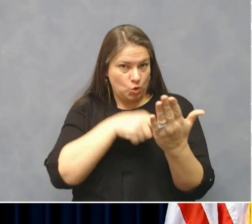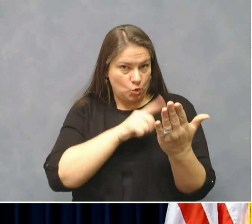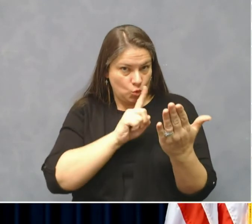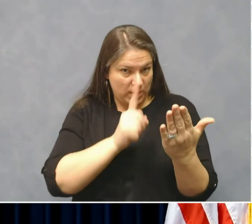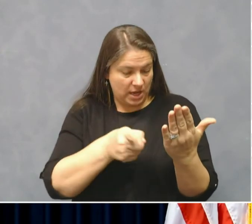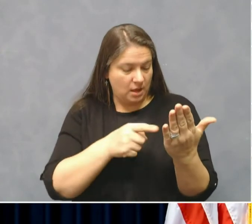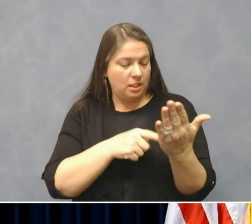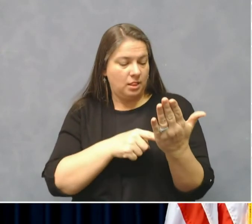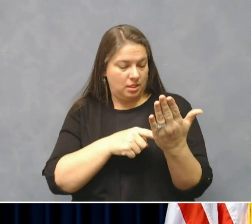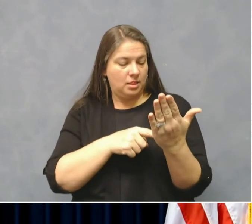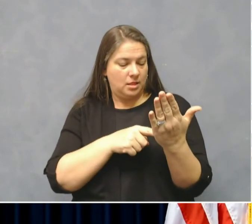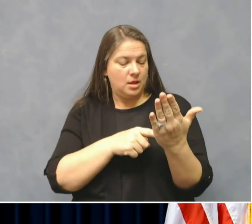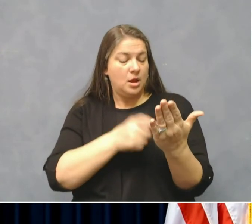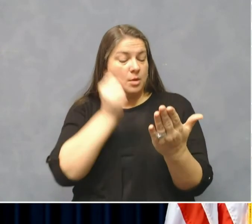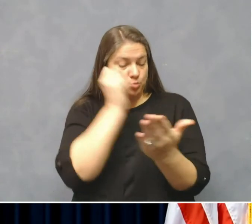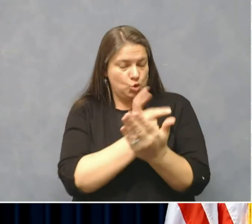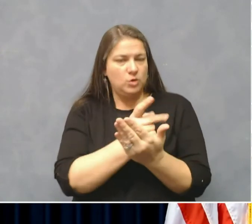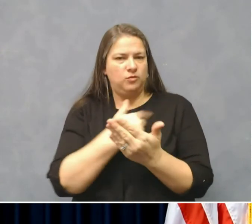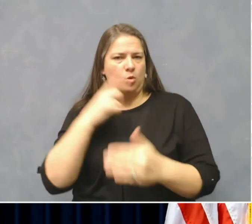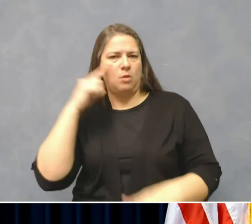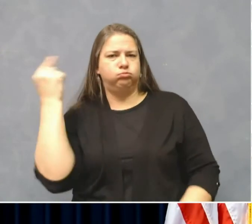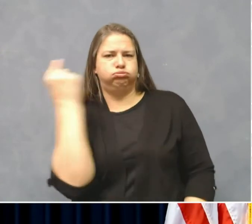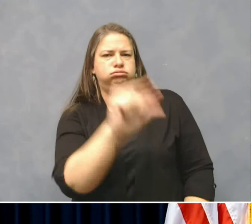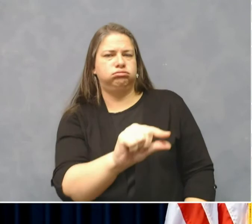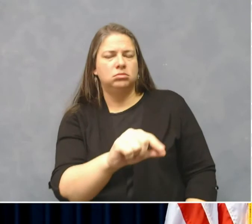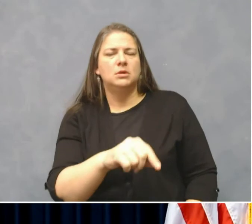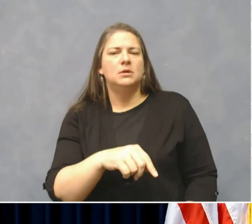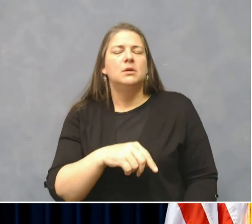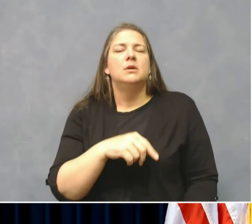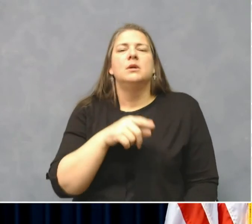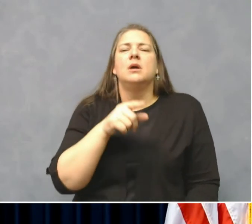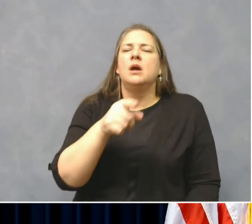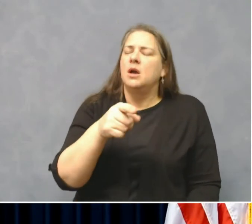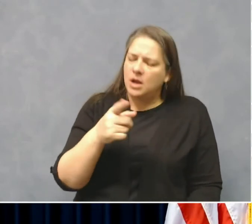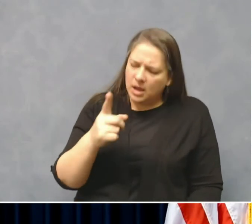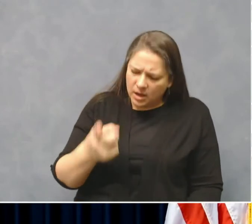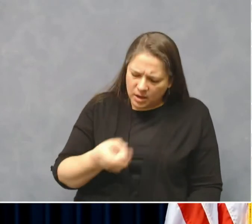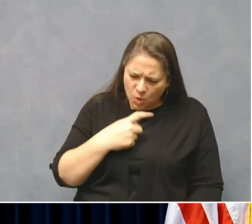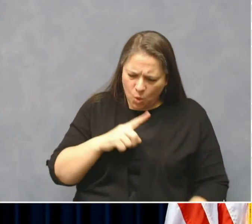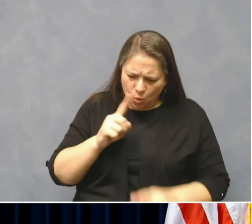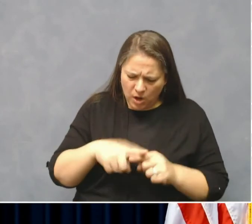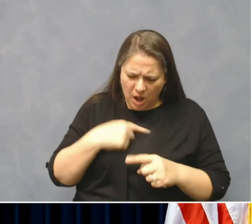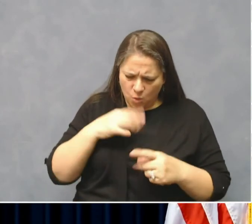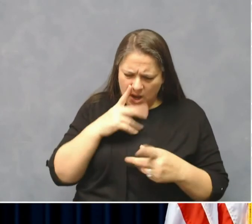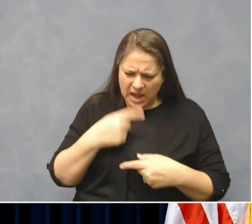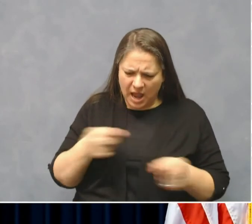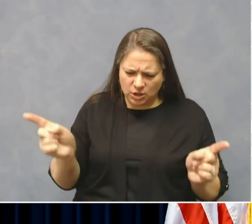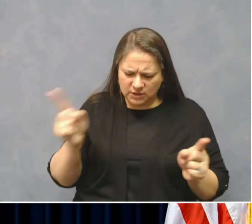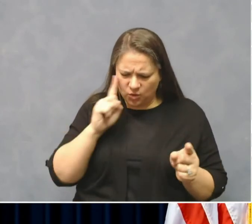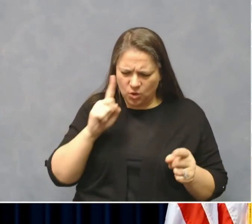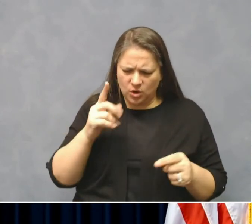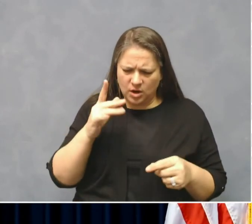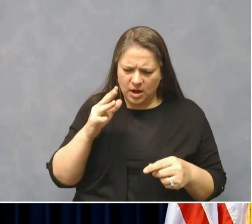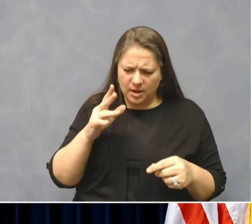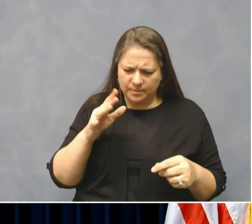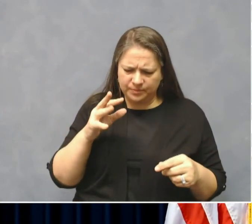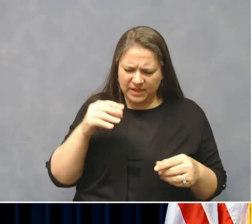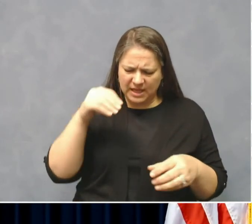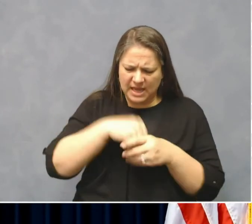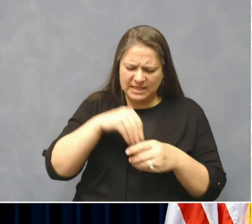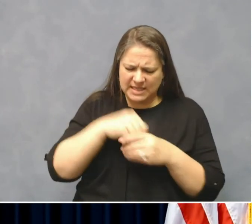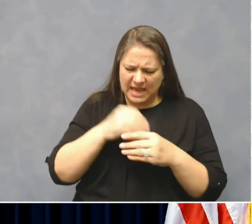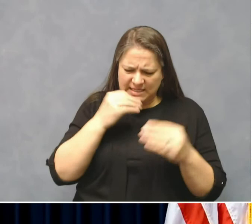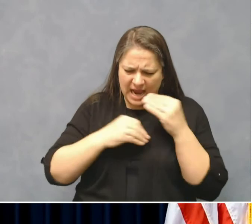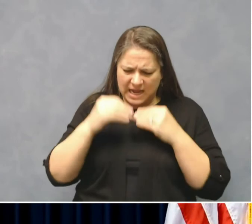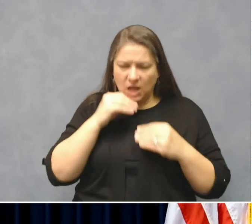fast. And then when will I make an announcement about whether or not indoor dining can resume on December 14th? We fully expect that it will be able